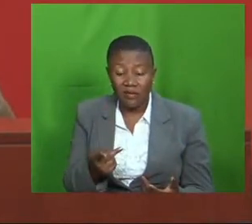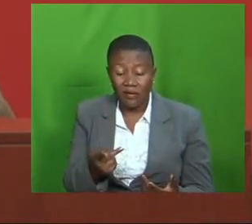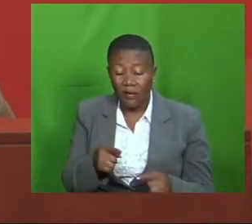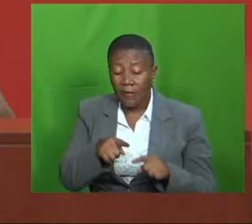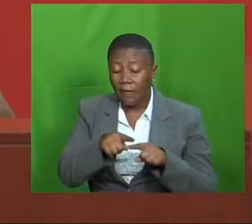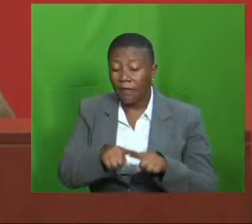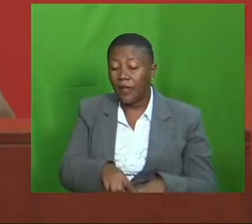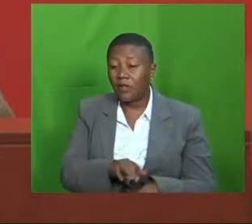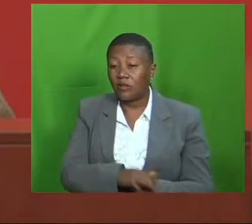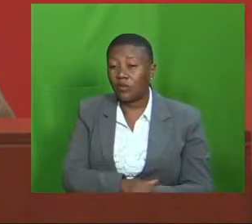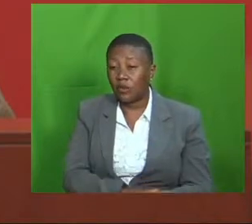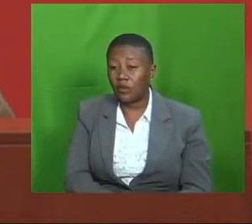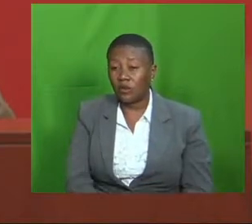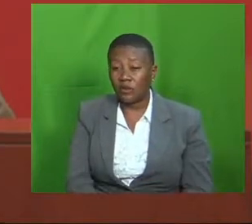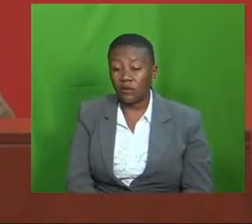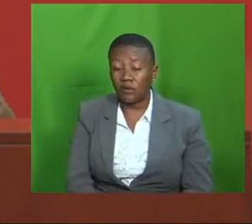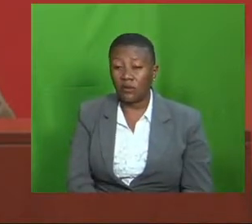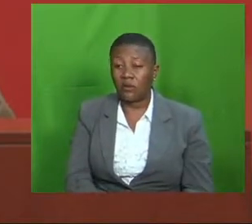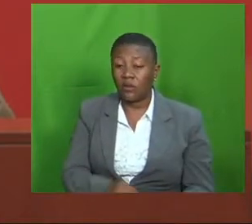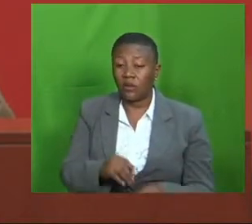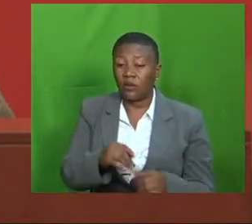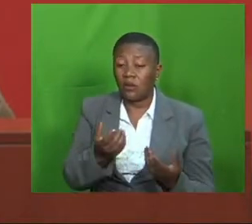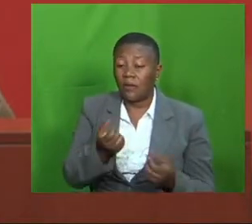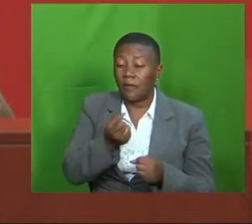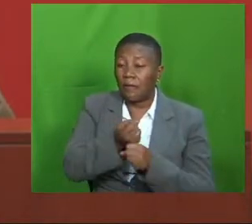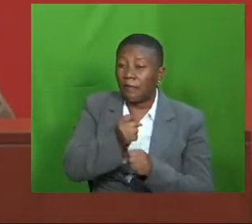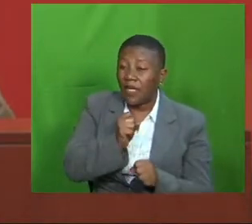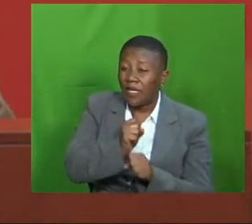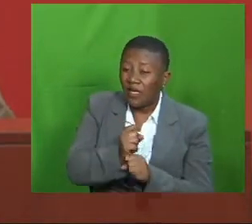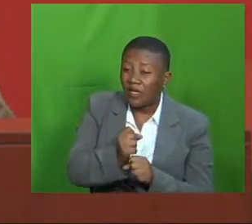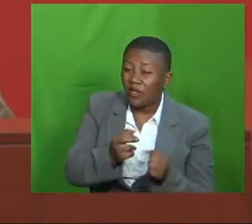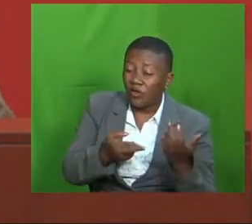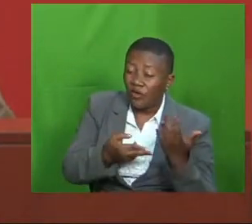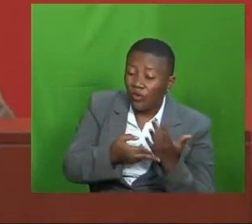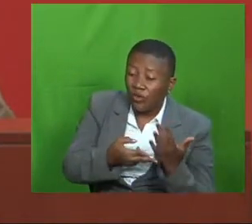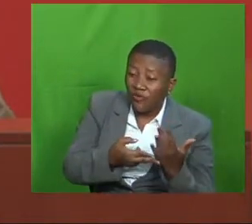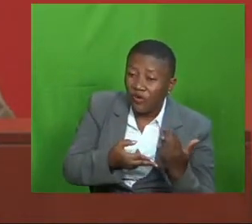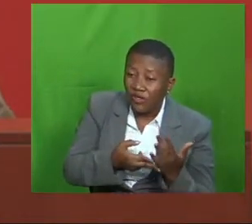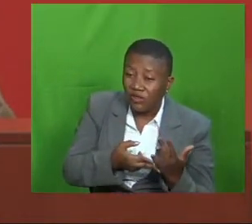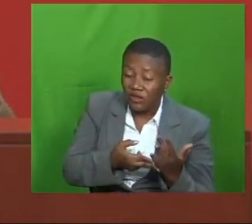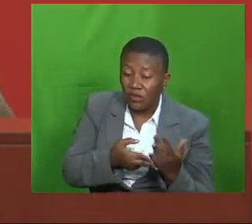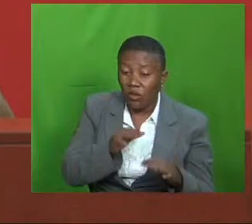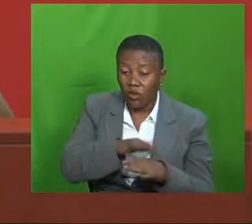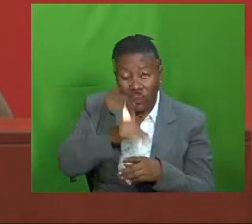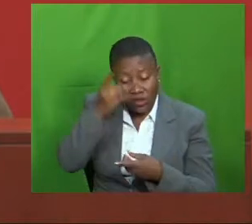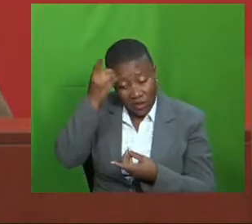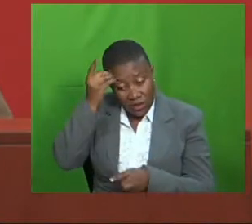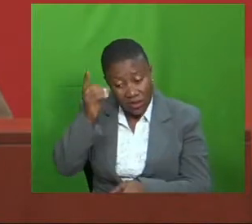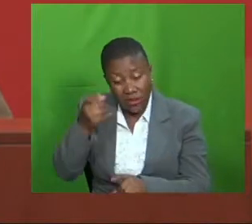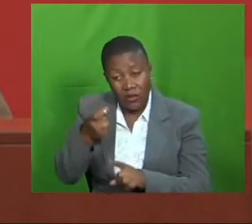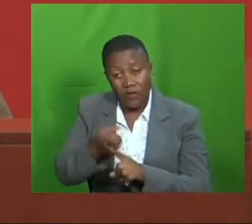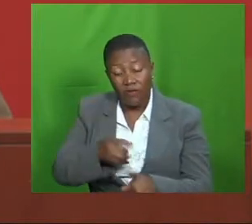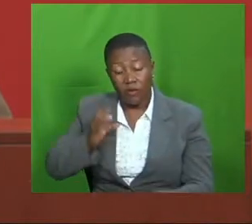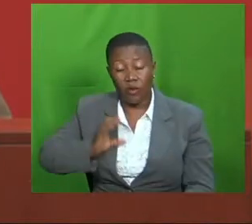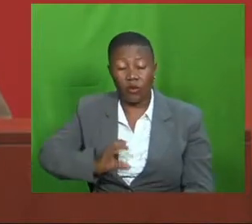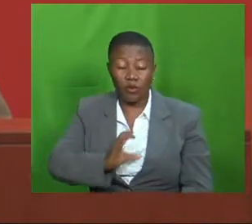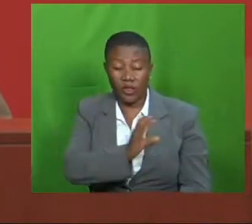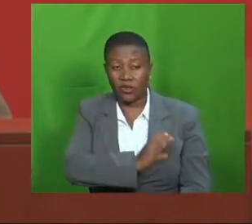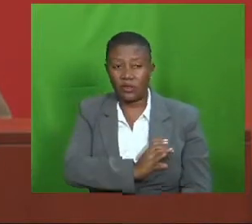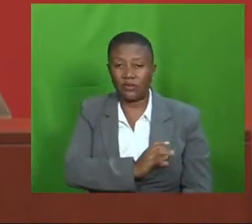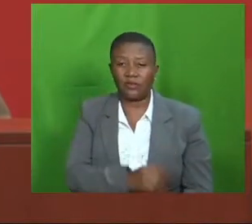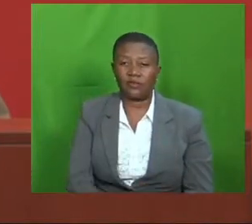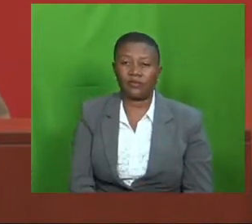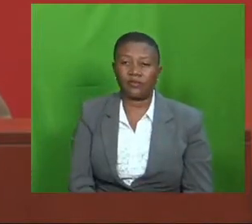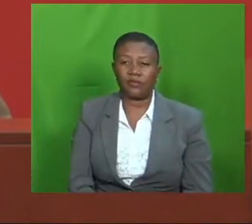jurisdiction to make a reference or determination on the decision of the Committee for Finance. In